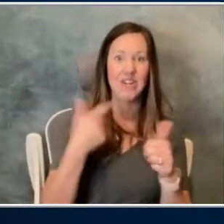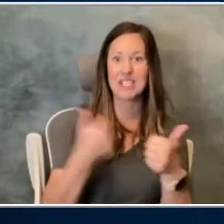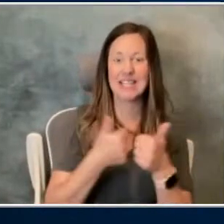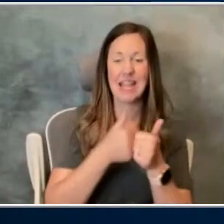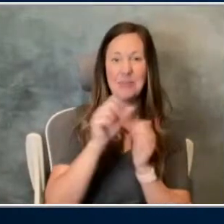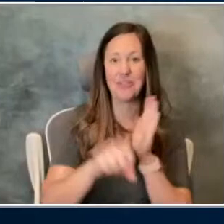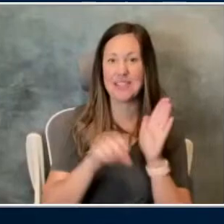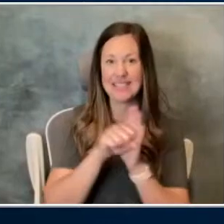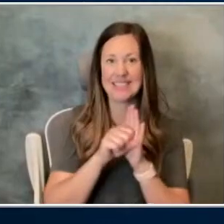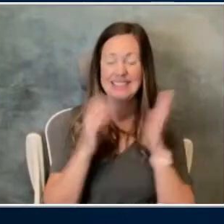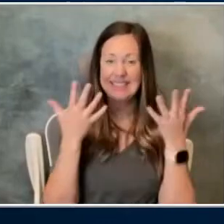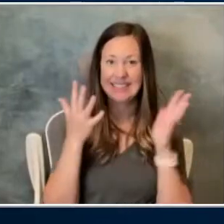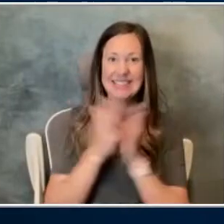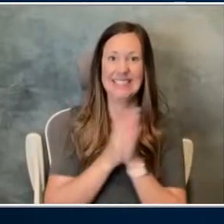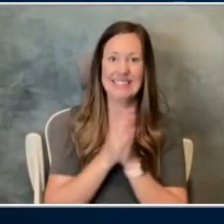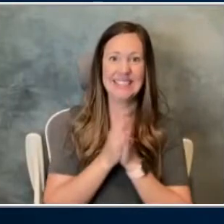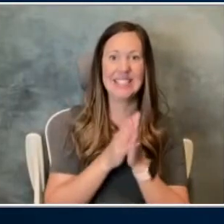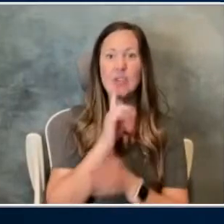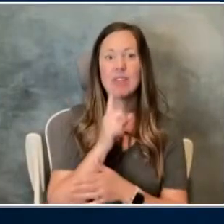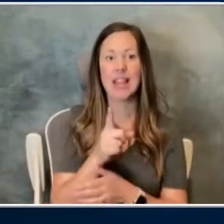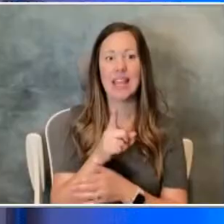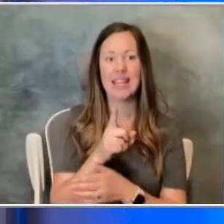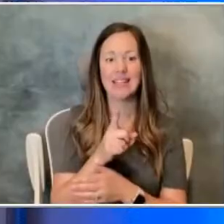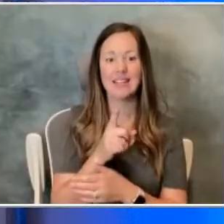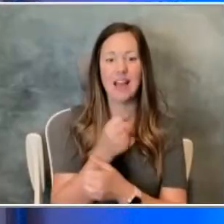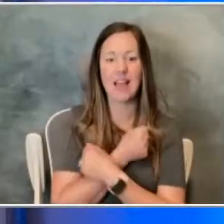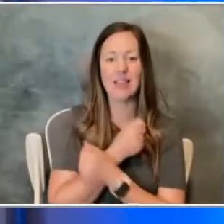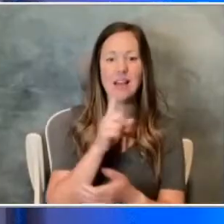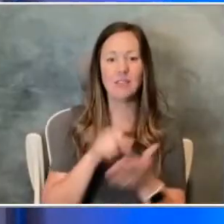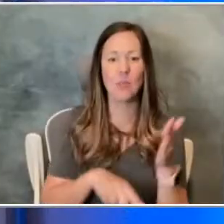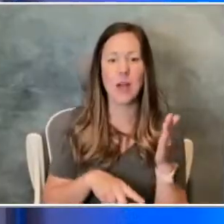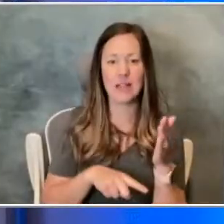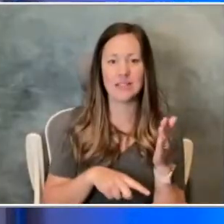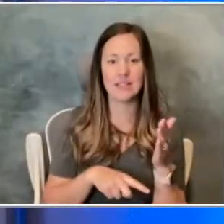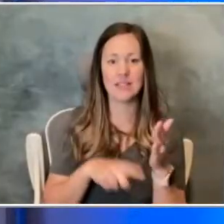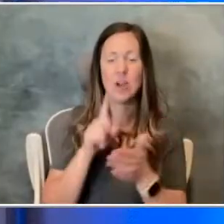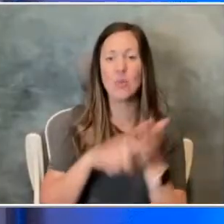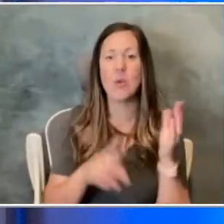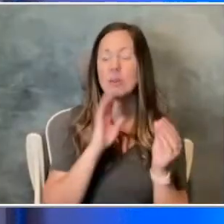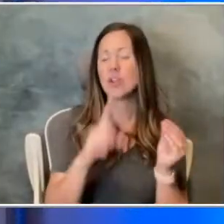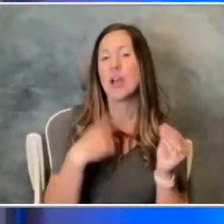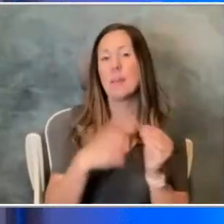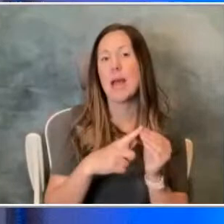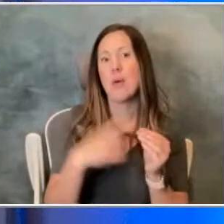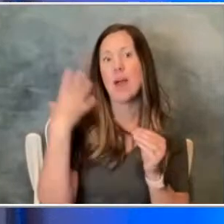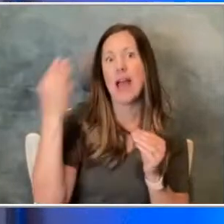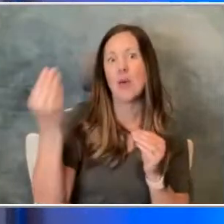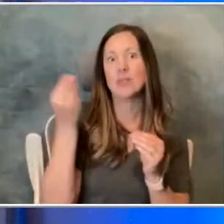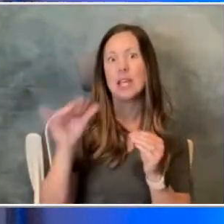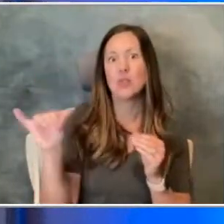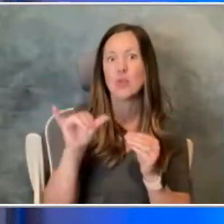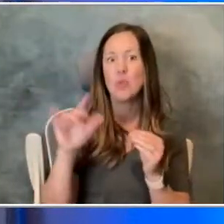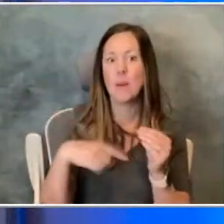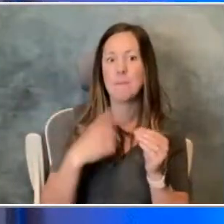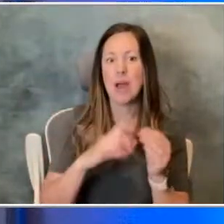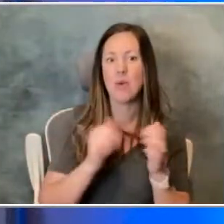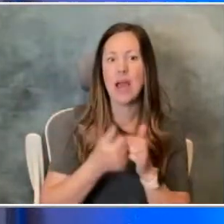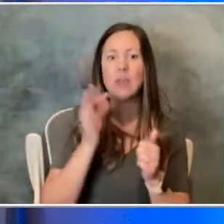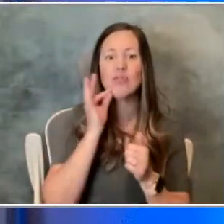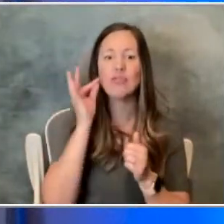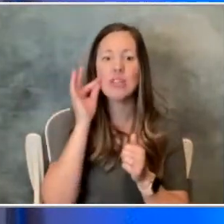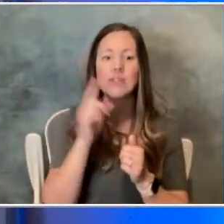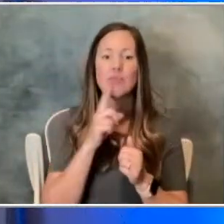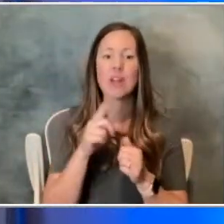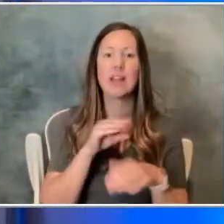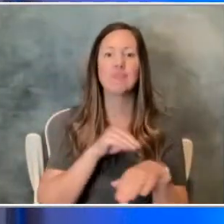season. And I really loved what we were talking about outside, about how the Chiefs can bring such bliss and